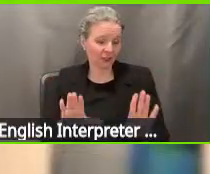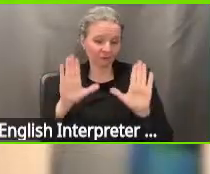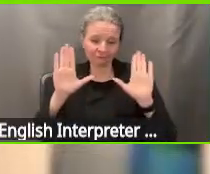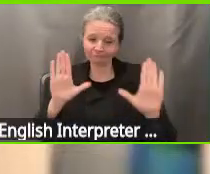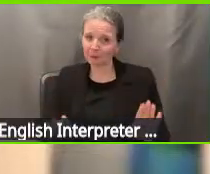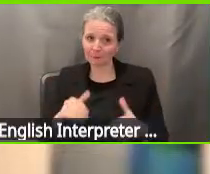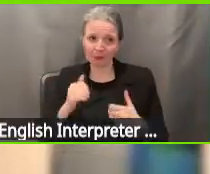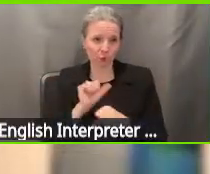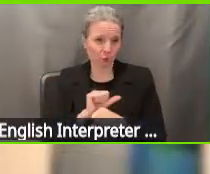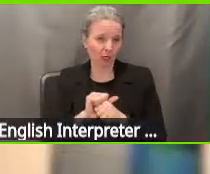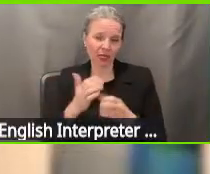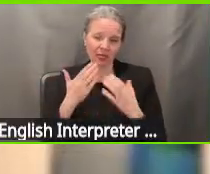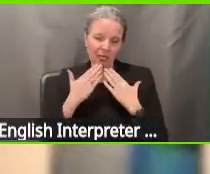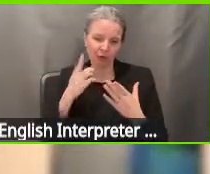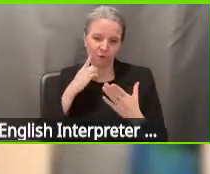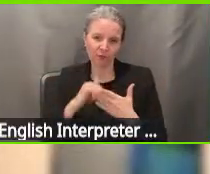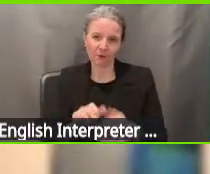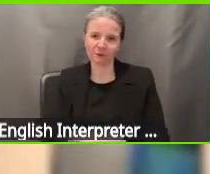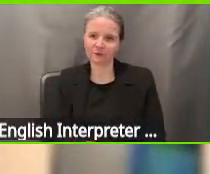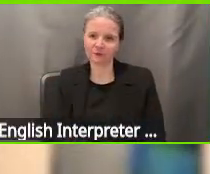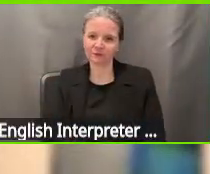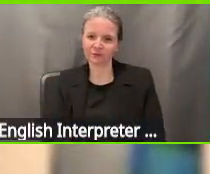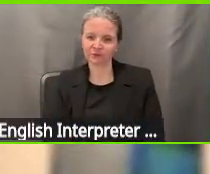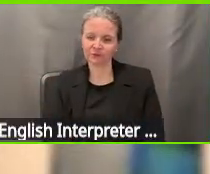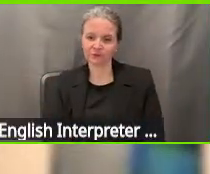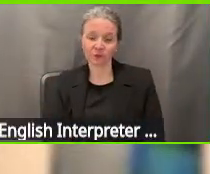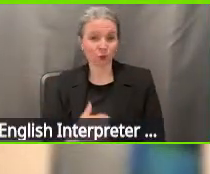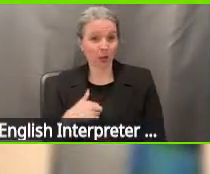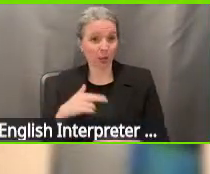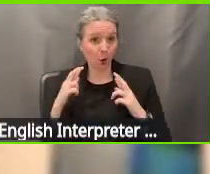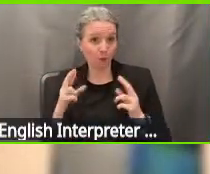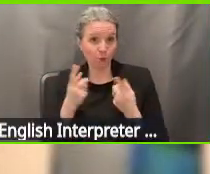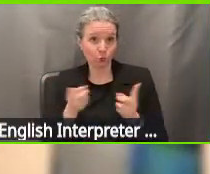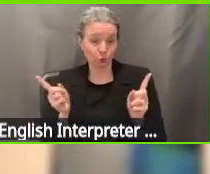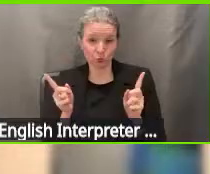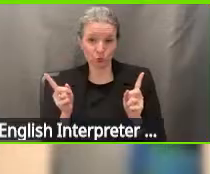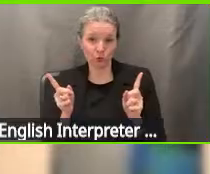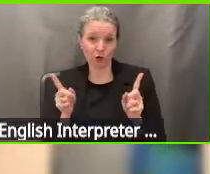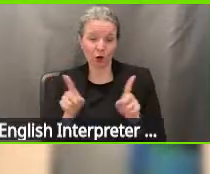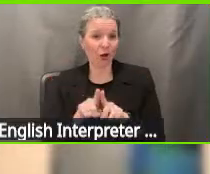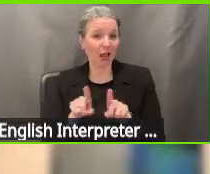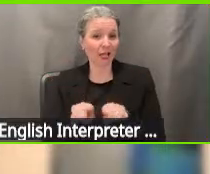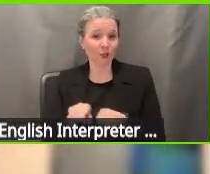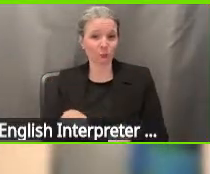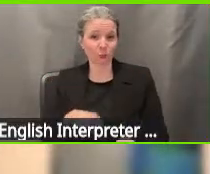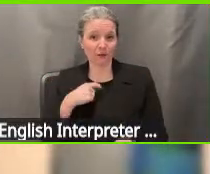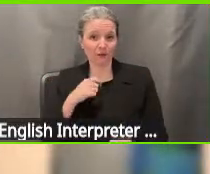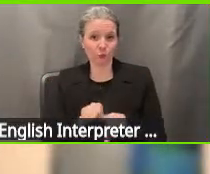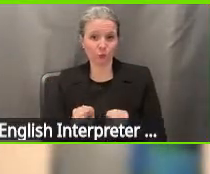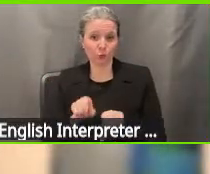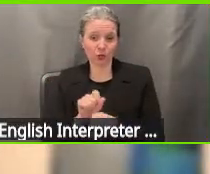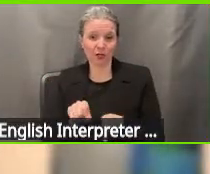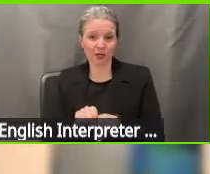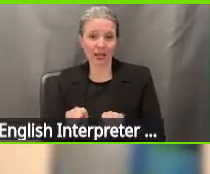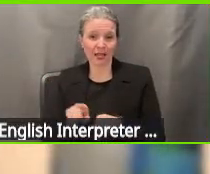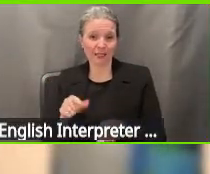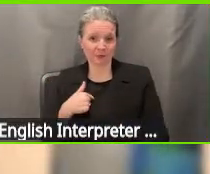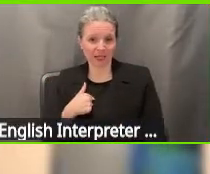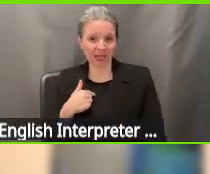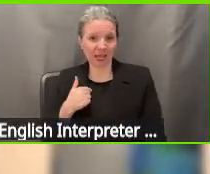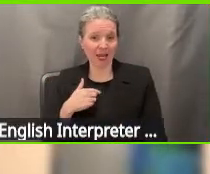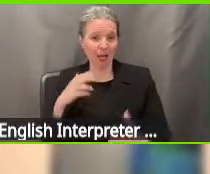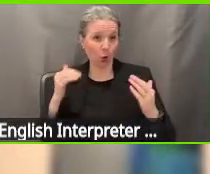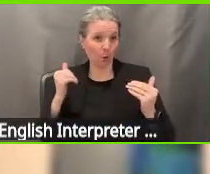work, and I do thank you for it. So I hope you are as proud of this work as I am. And I hope